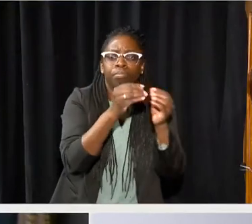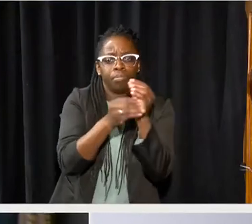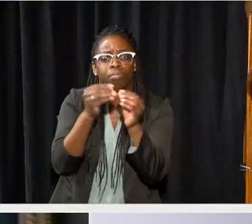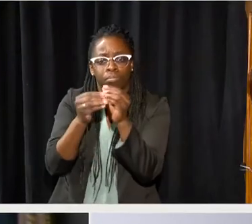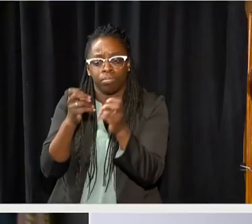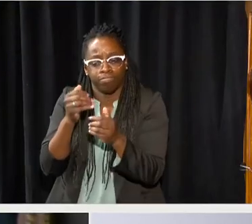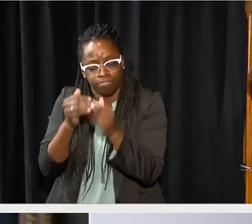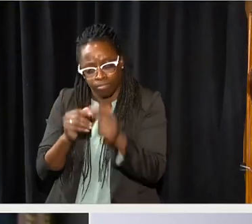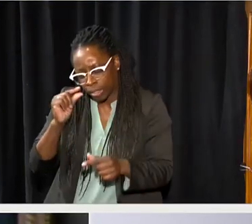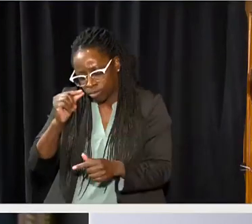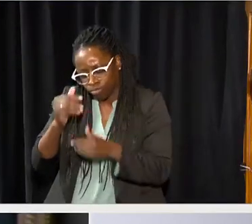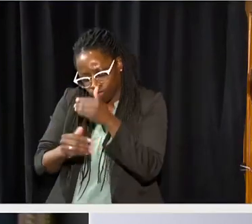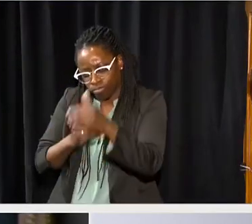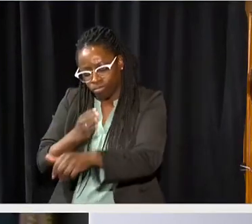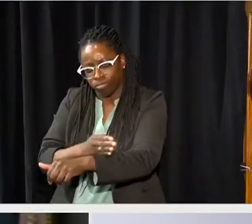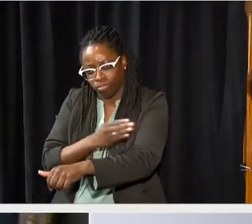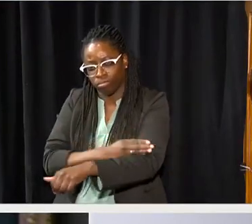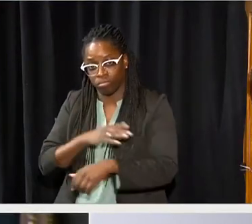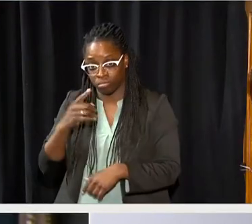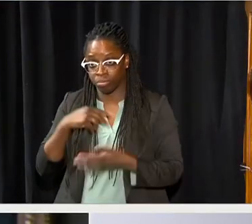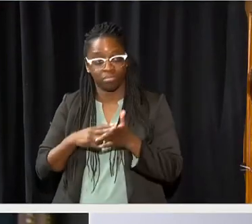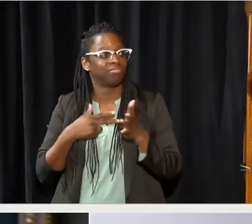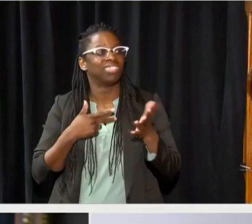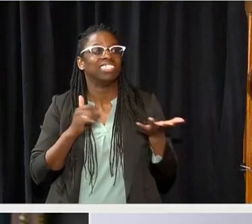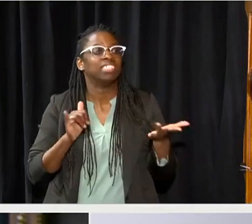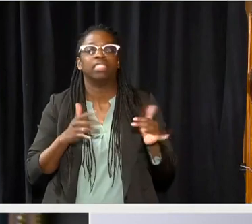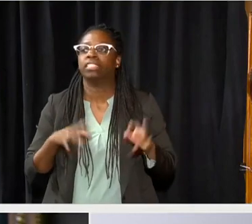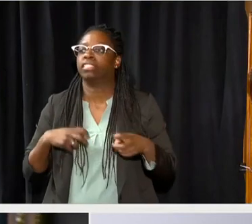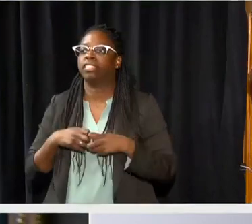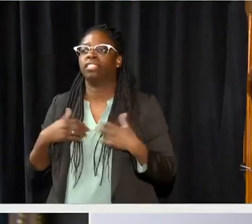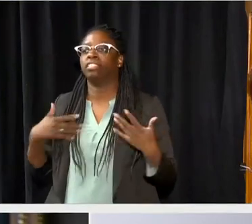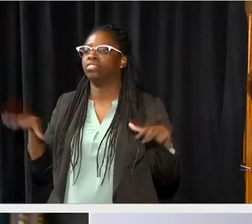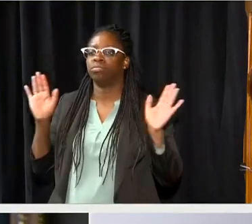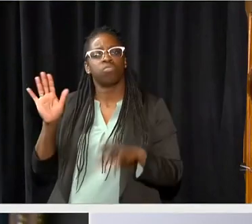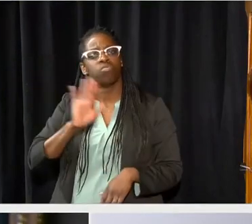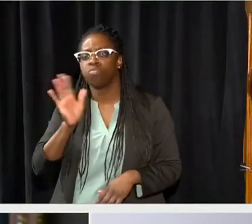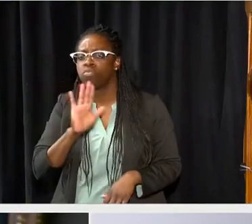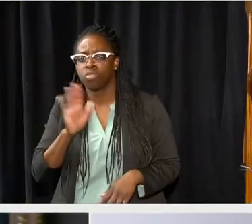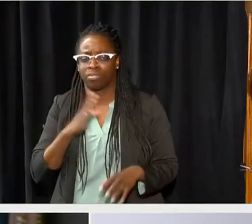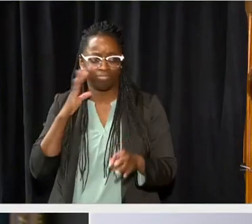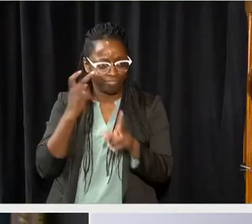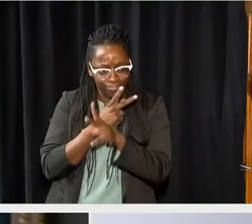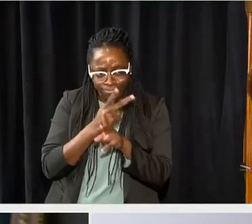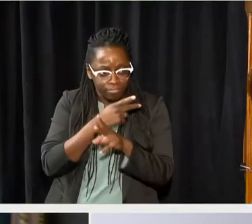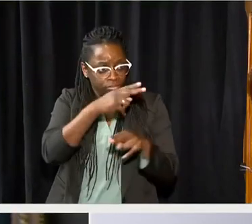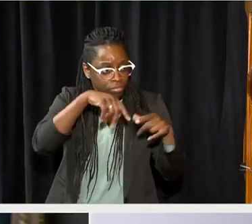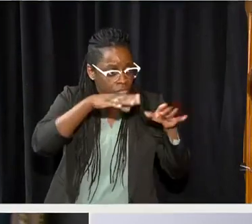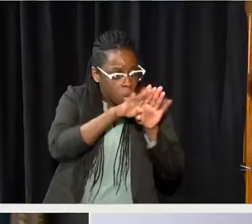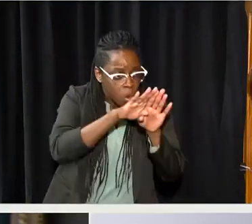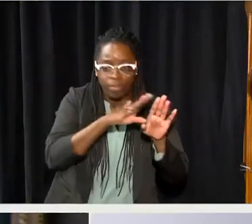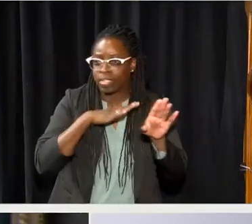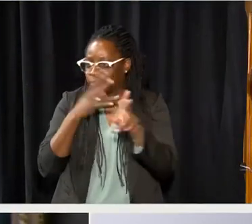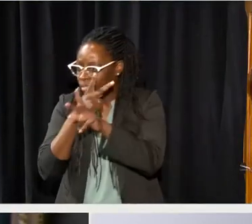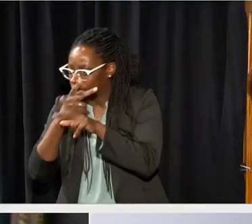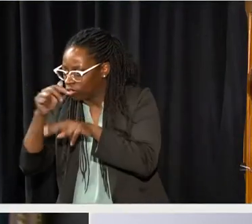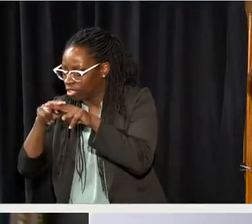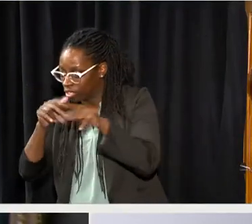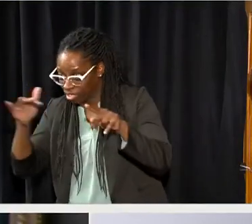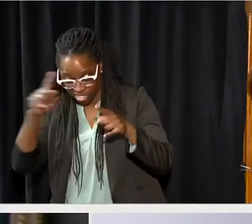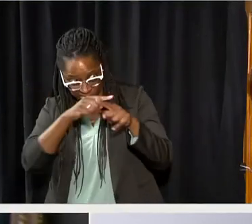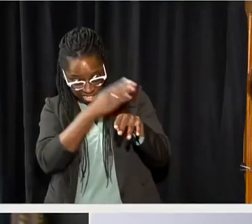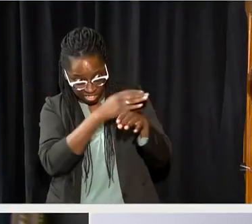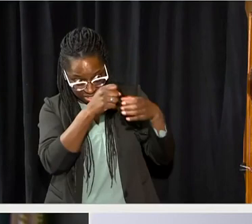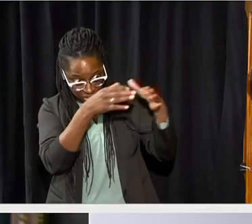as our work continues. But we are committed to making your commutes better. And I can share with you